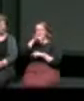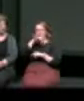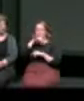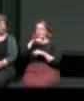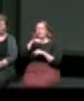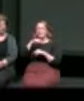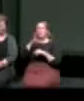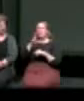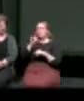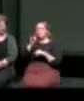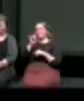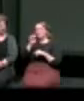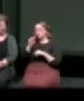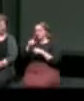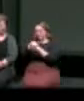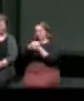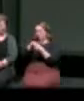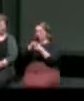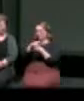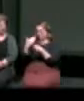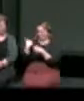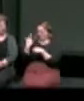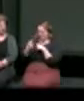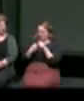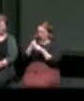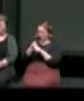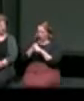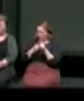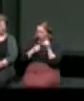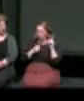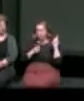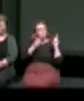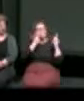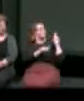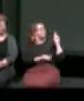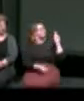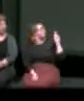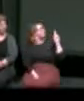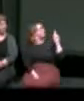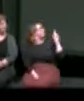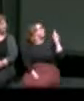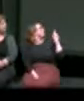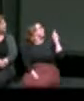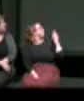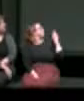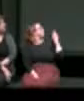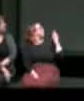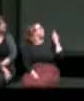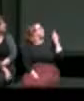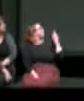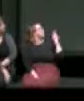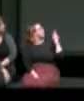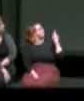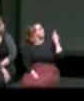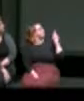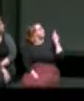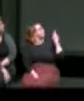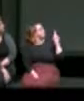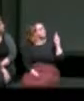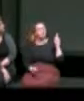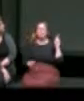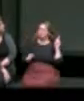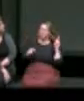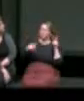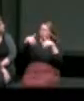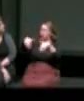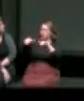area earlier this year. So this is actually what you see here. This is a grave marker.